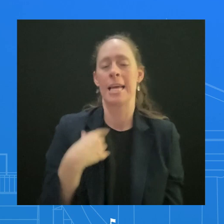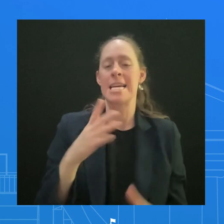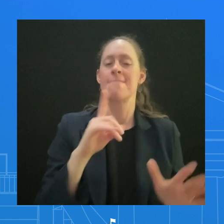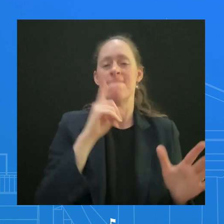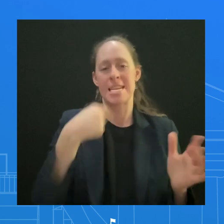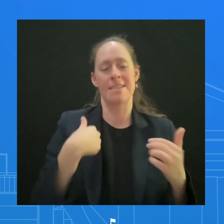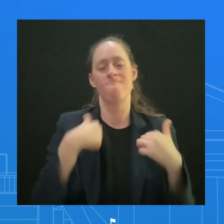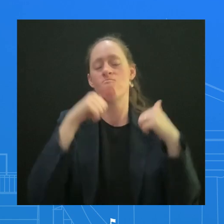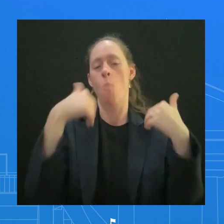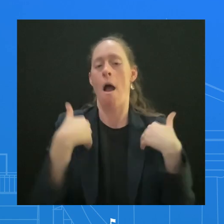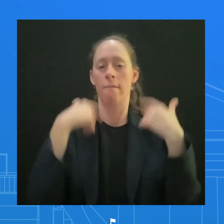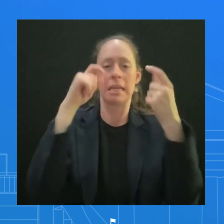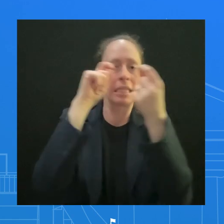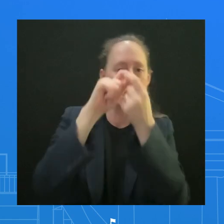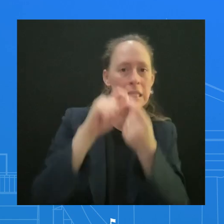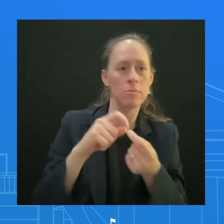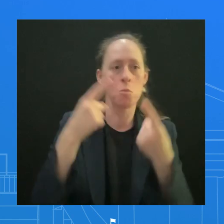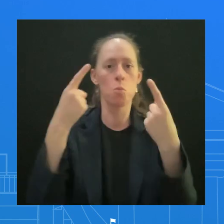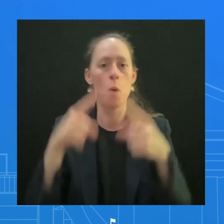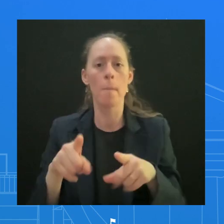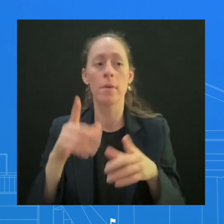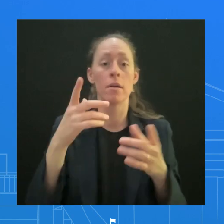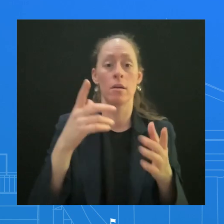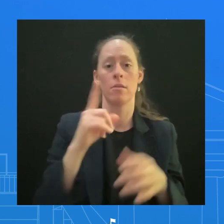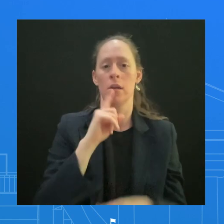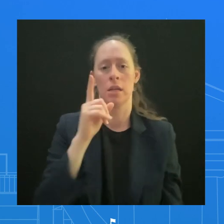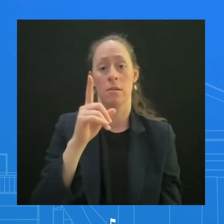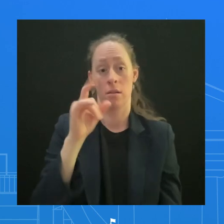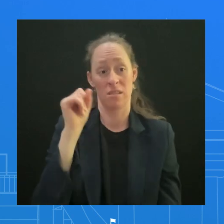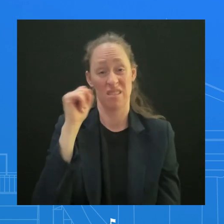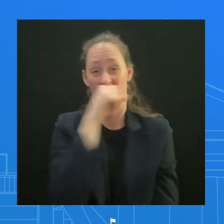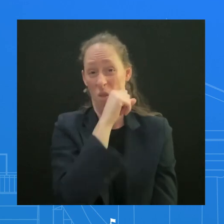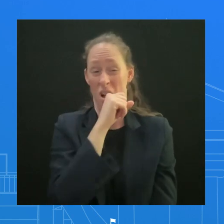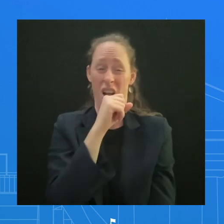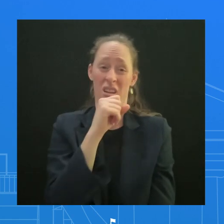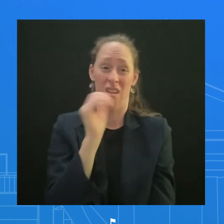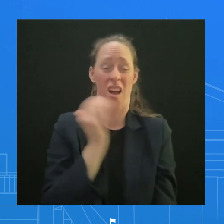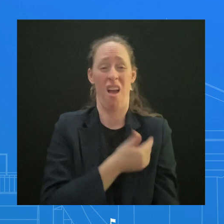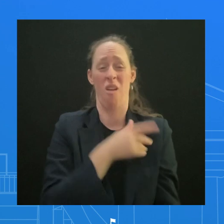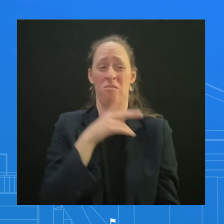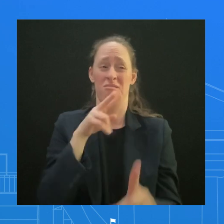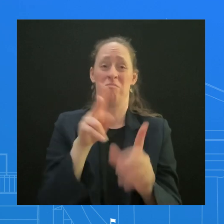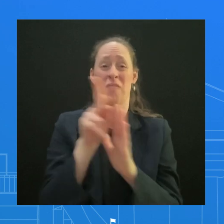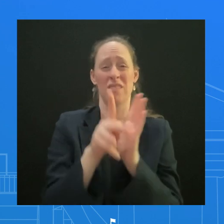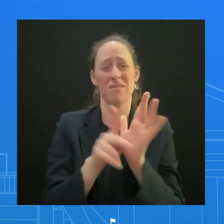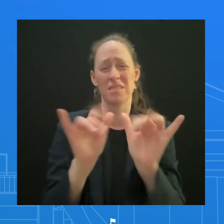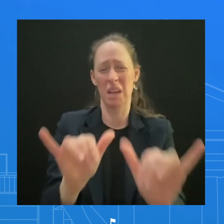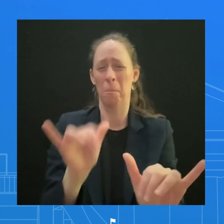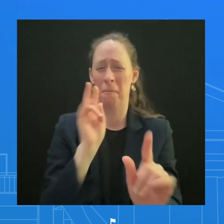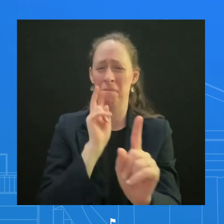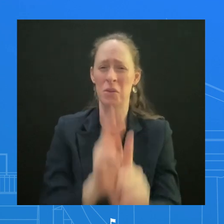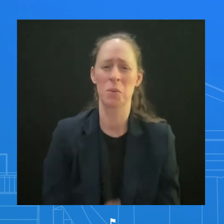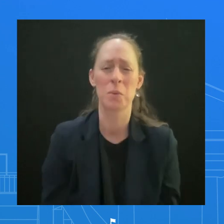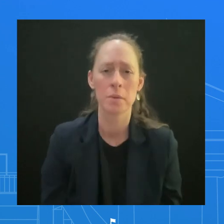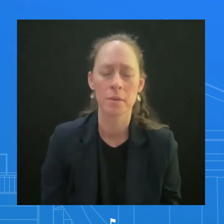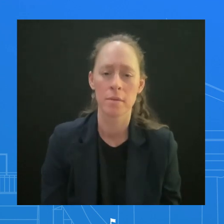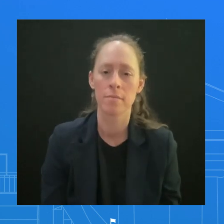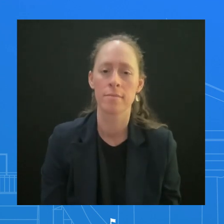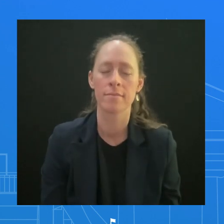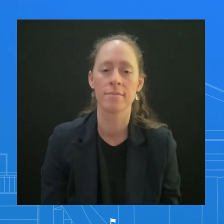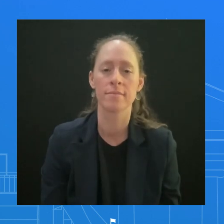you on Taiwan is our policy has not changed. And then on the adventure tourism vessel that was headed to the Titanic, if the Navy had